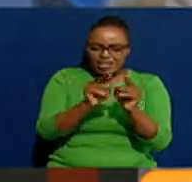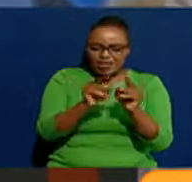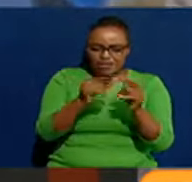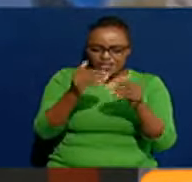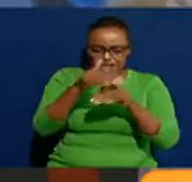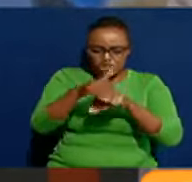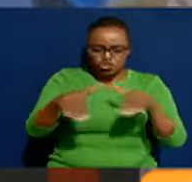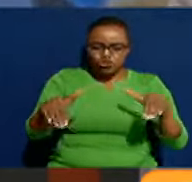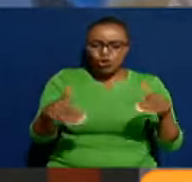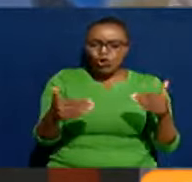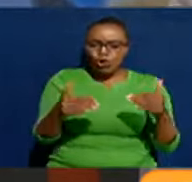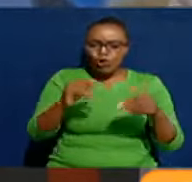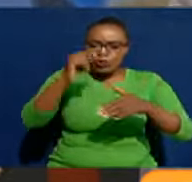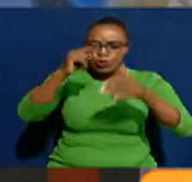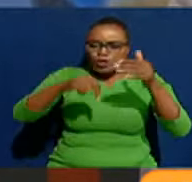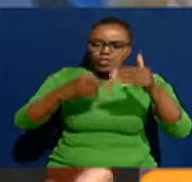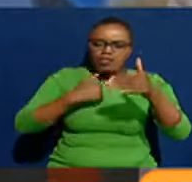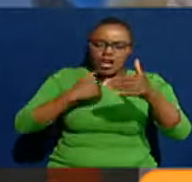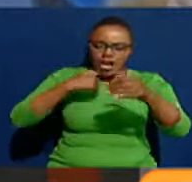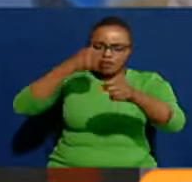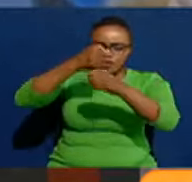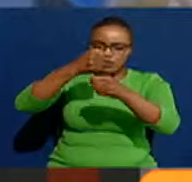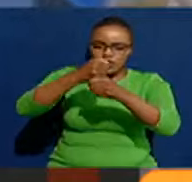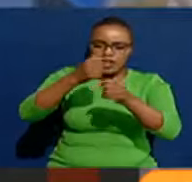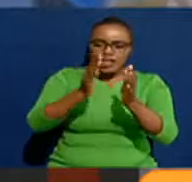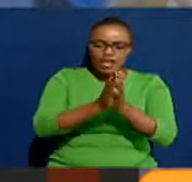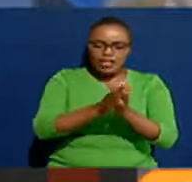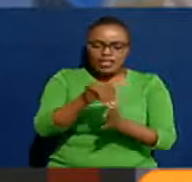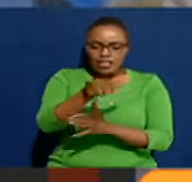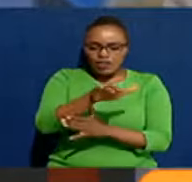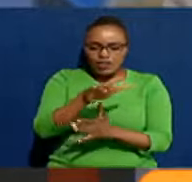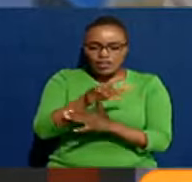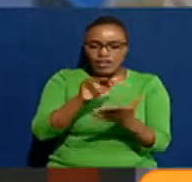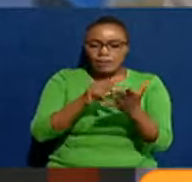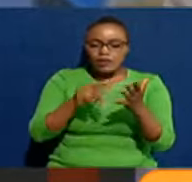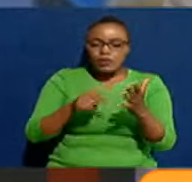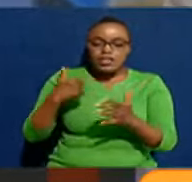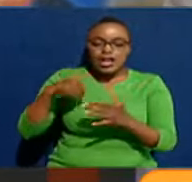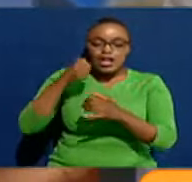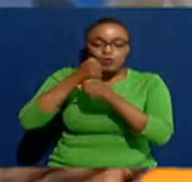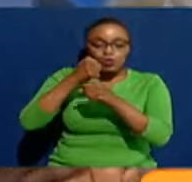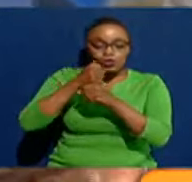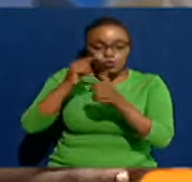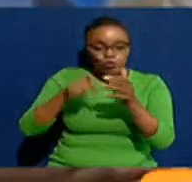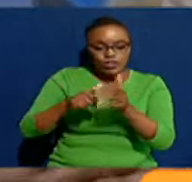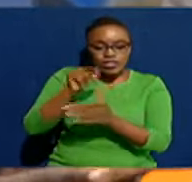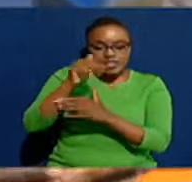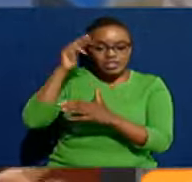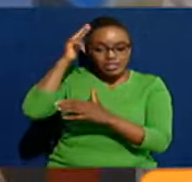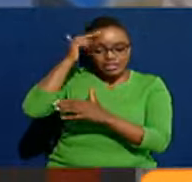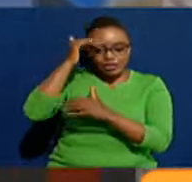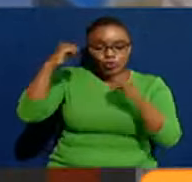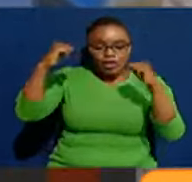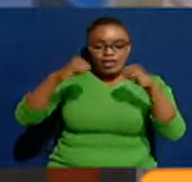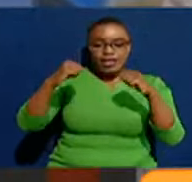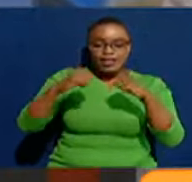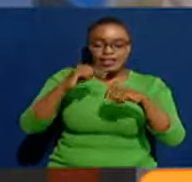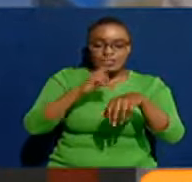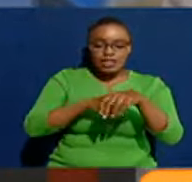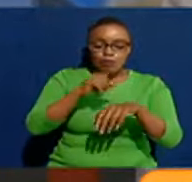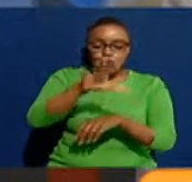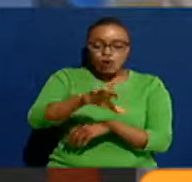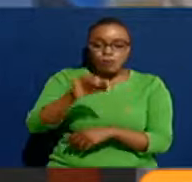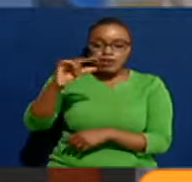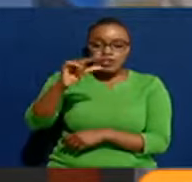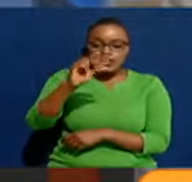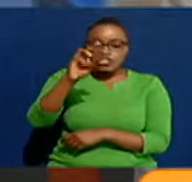actually promotes it to stick, and then it swells, and it can't feed. So what we do, And that's why I agree with them, that when you pick a